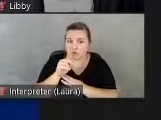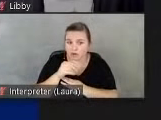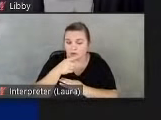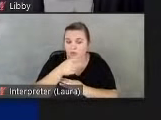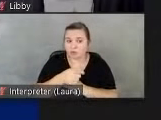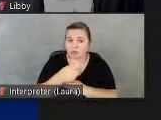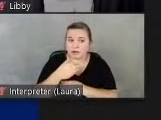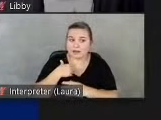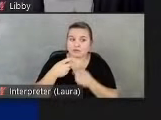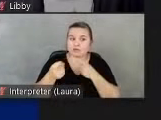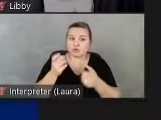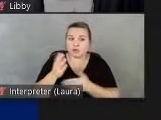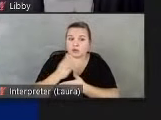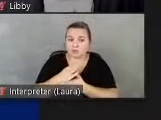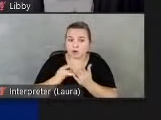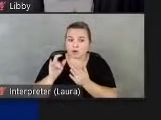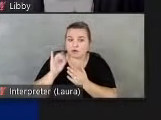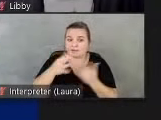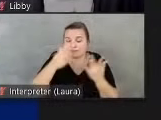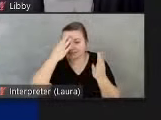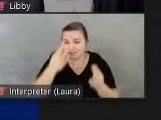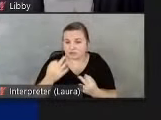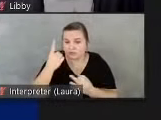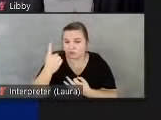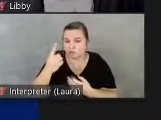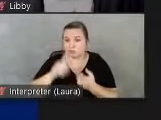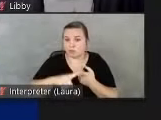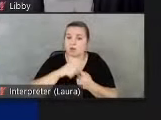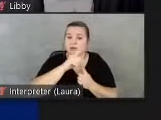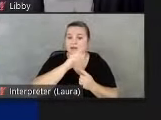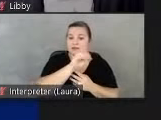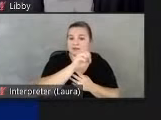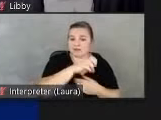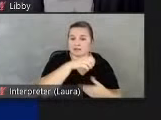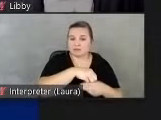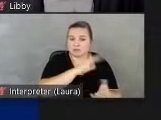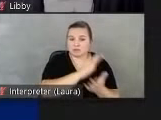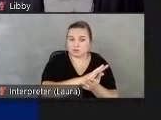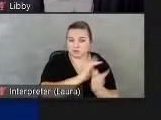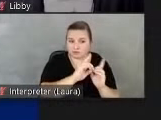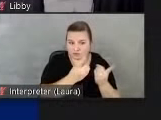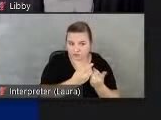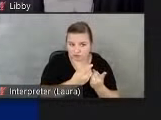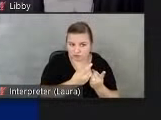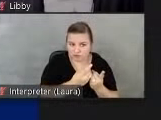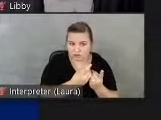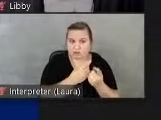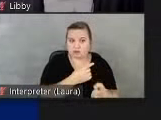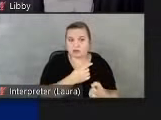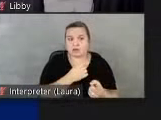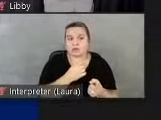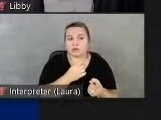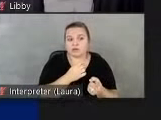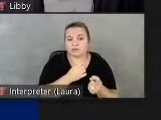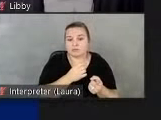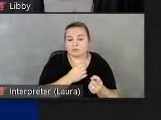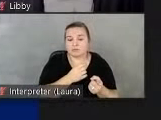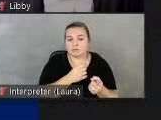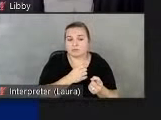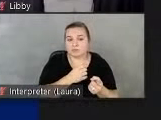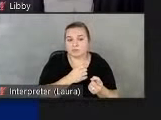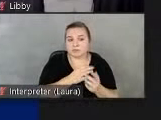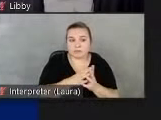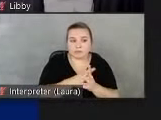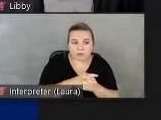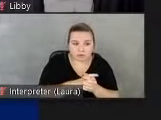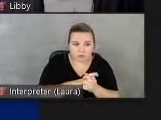as a part of the Andrew decision when the case was in Colorado that the school district was doing just fine. So Supreme Court justices do matter.